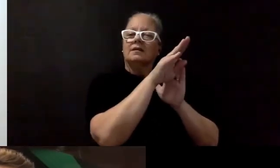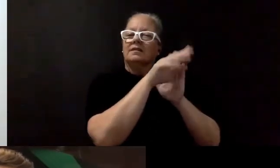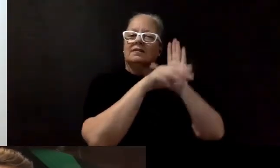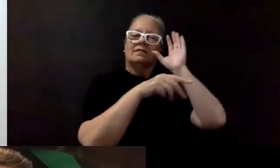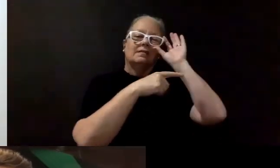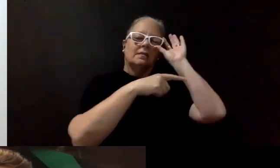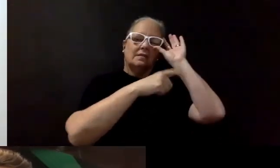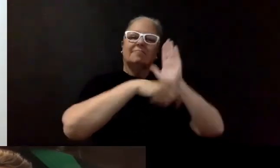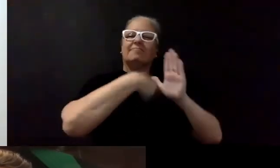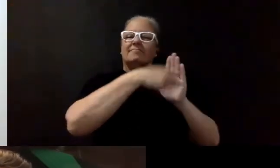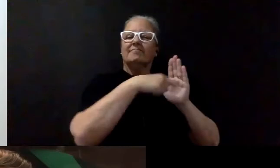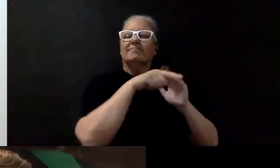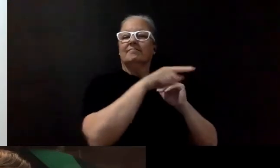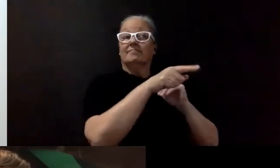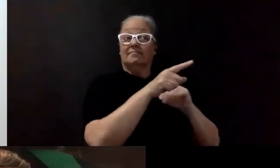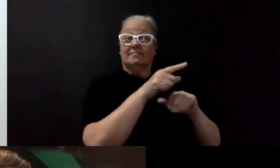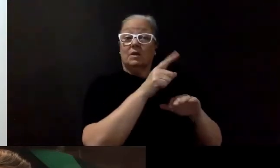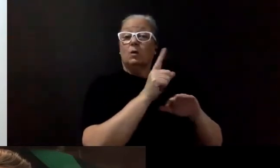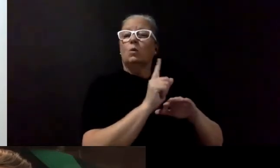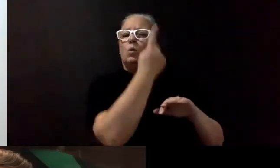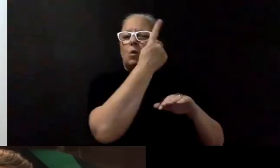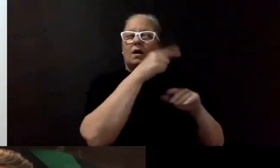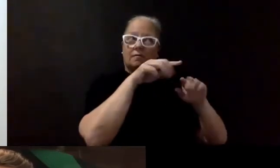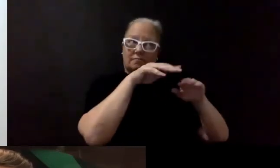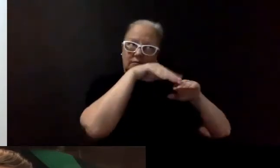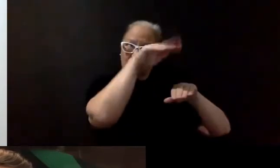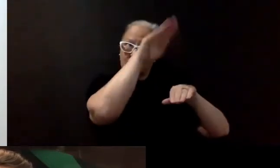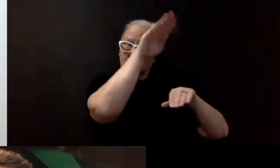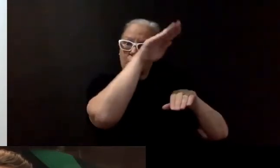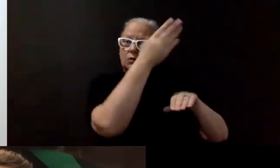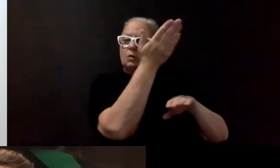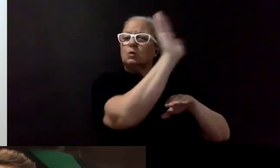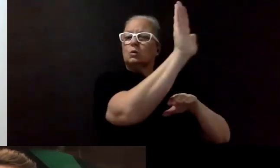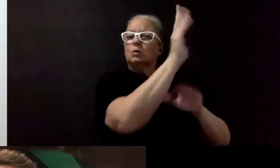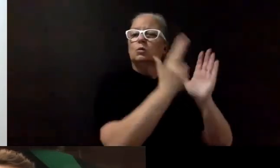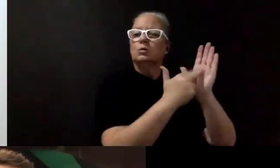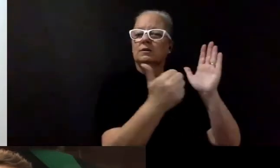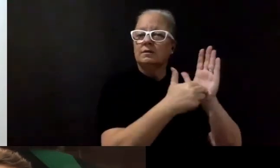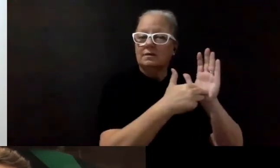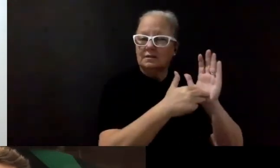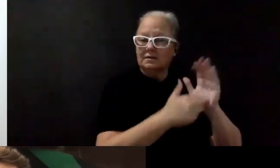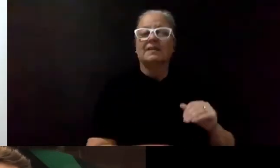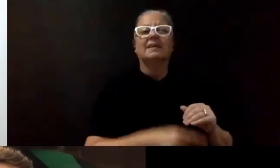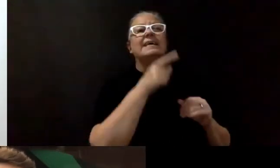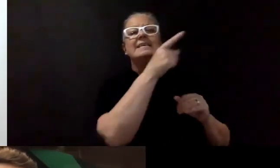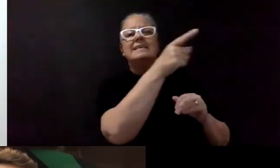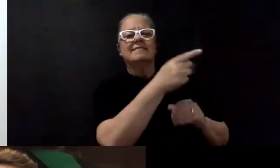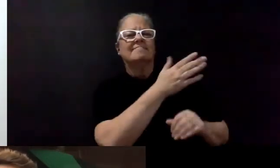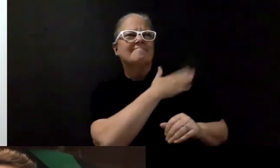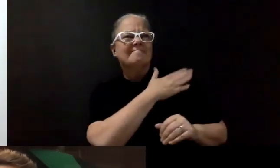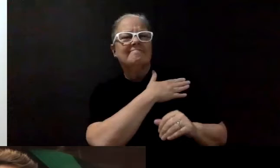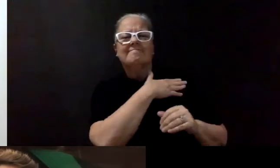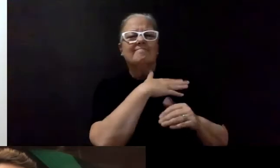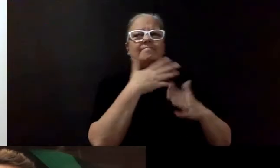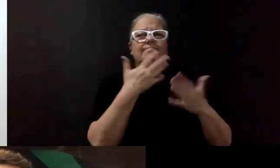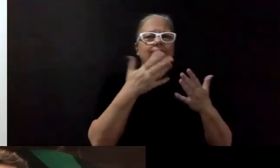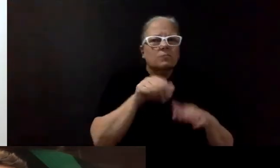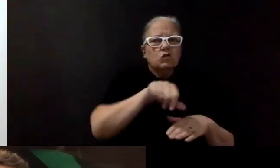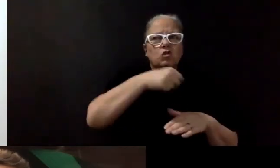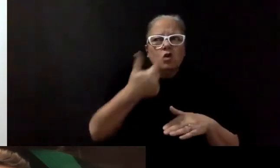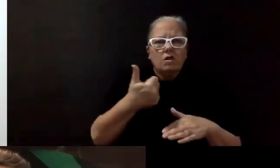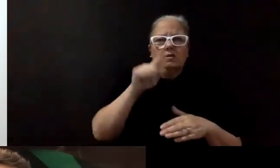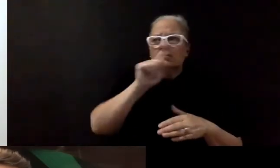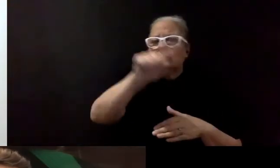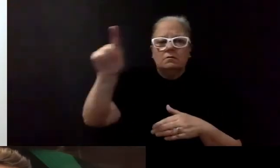New Zealand. And they were saying that they just want to know who else is out there in the music, in the youth